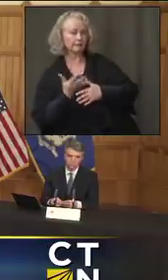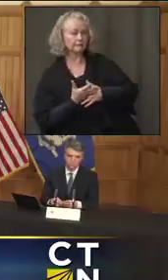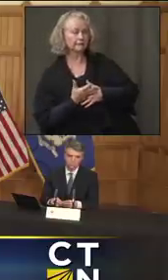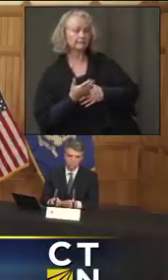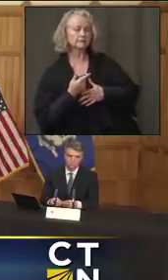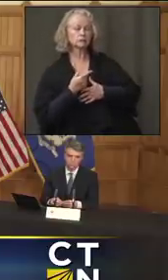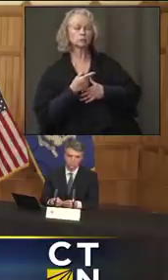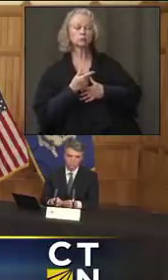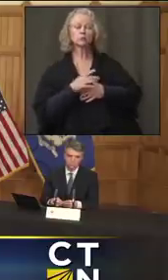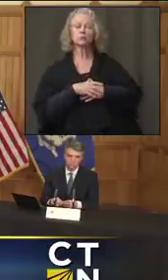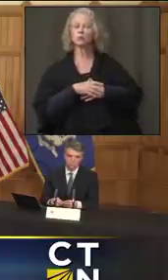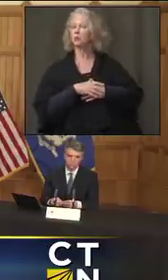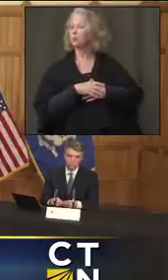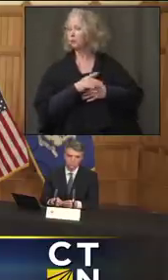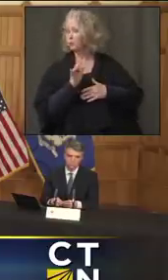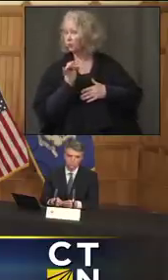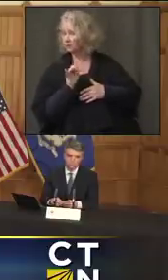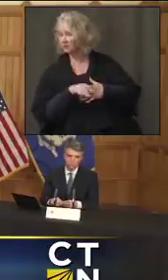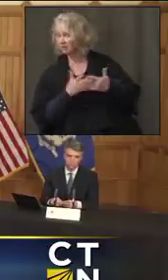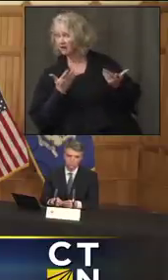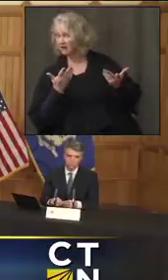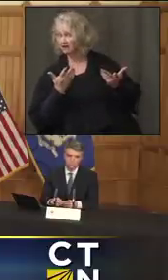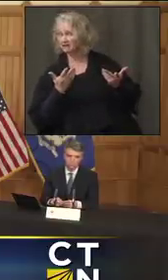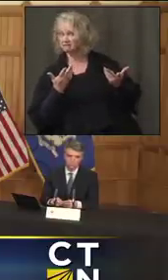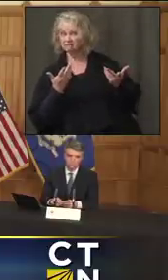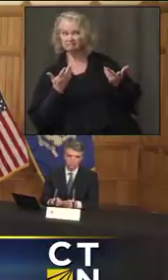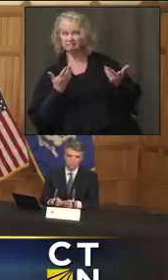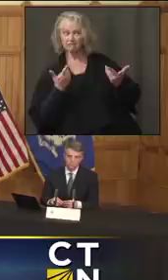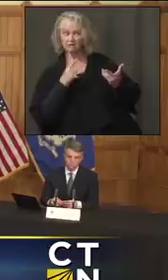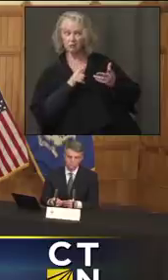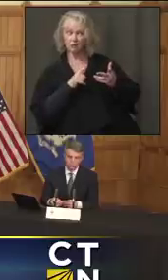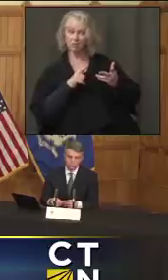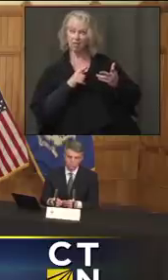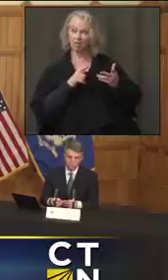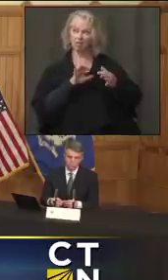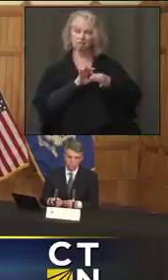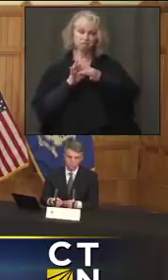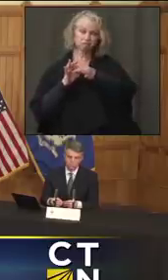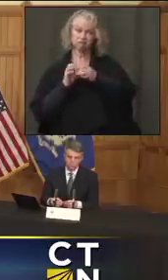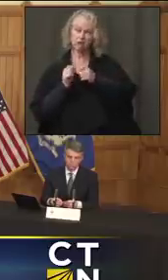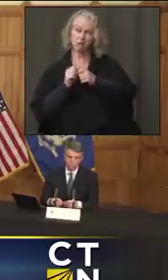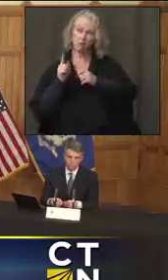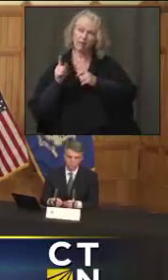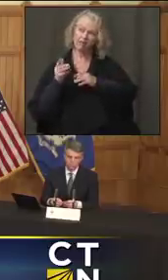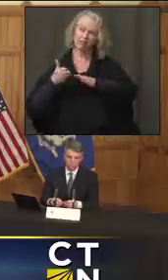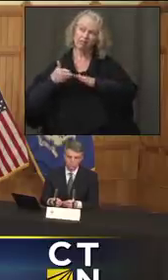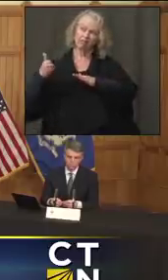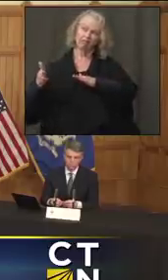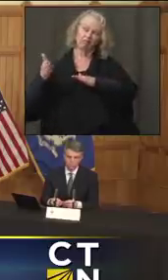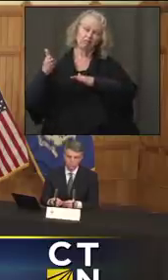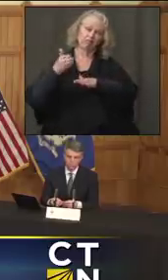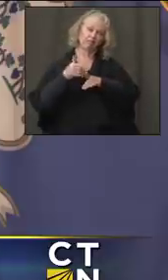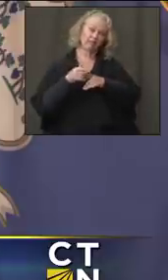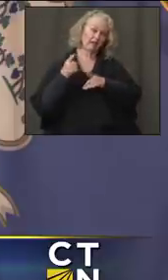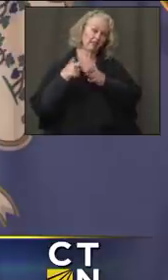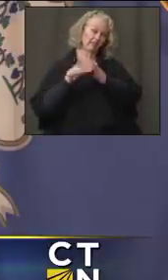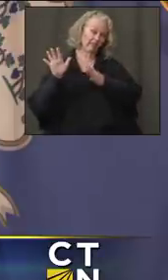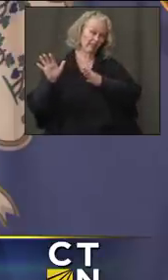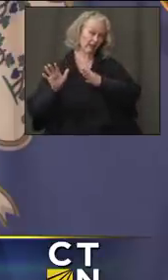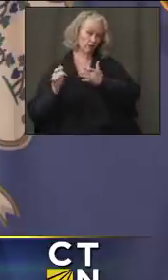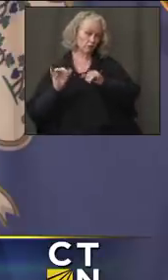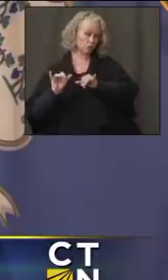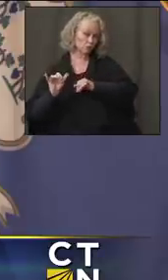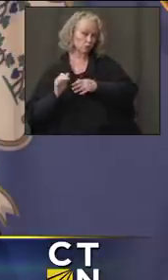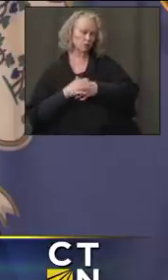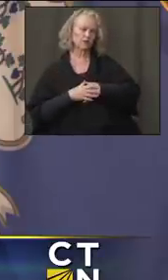And will that be influenced by what our neighboring states do with their gaming facilities? It will be. I